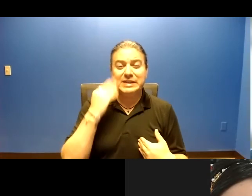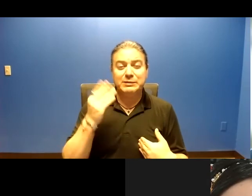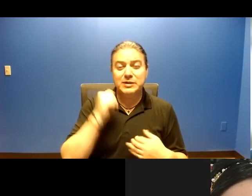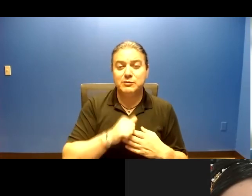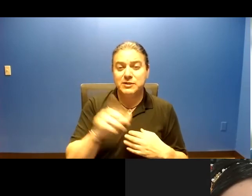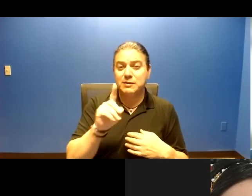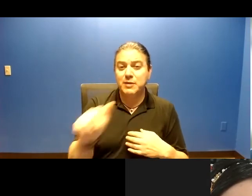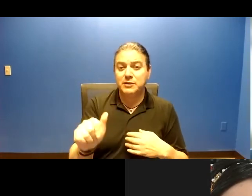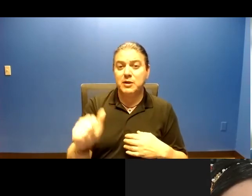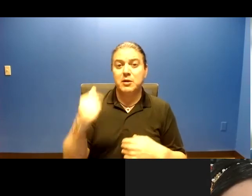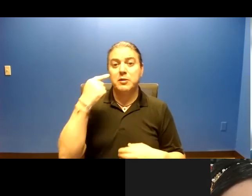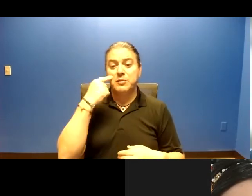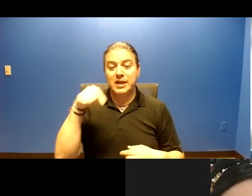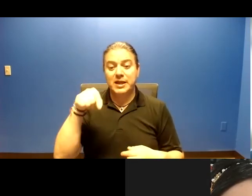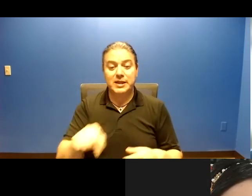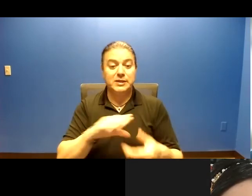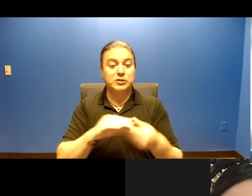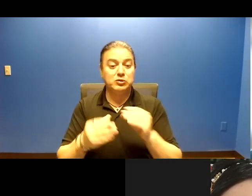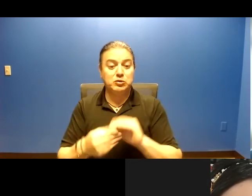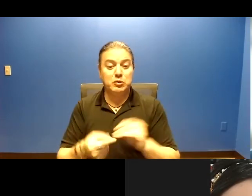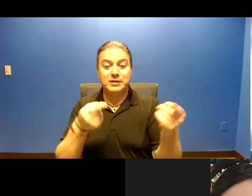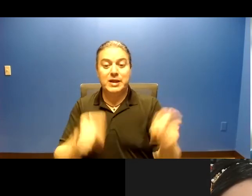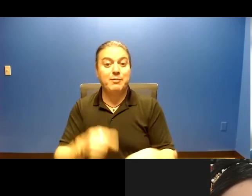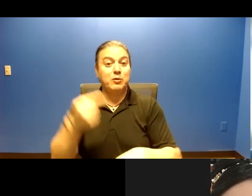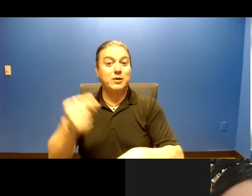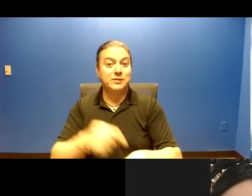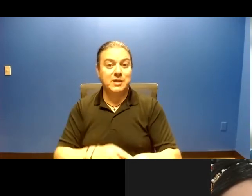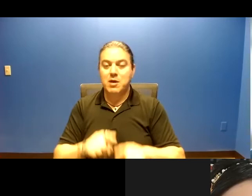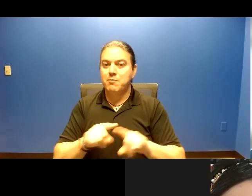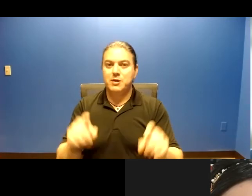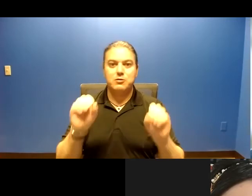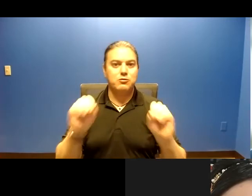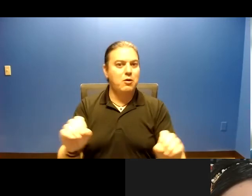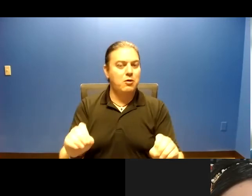are one-time type of stories, but it is weekly